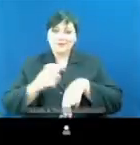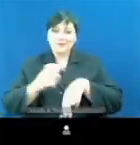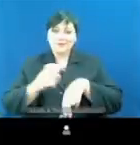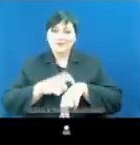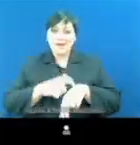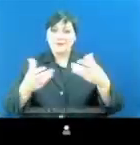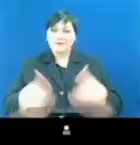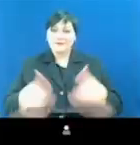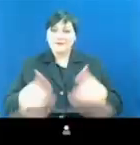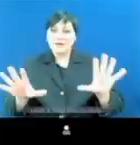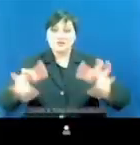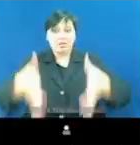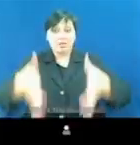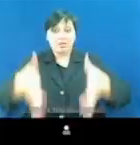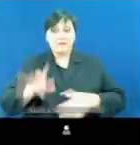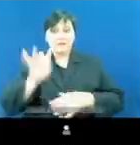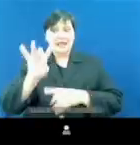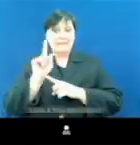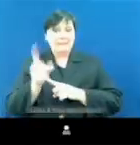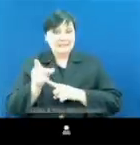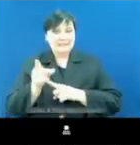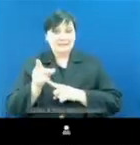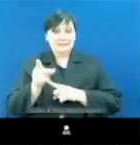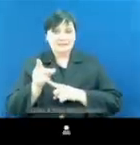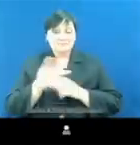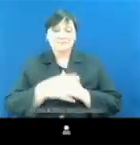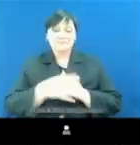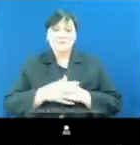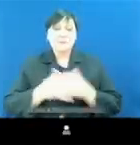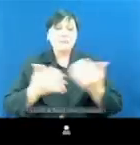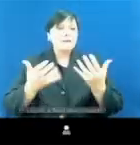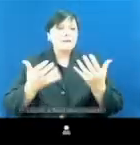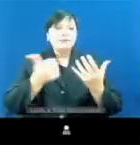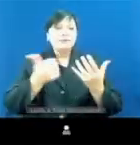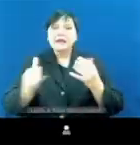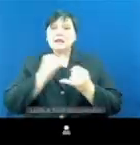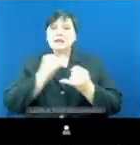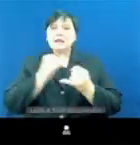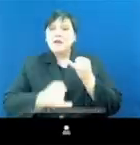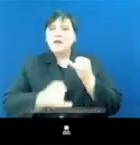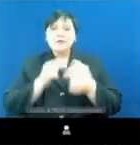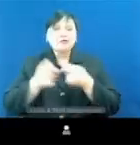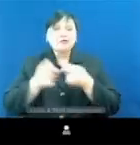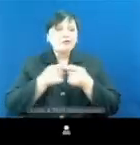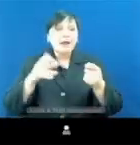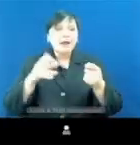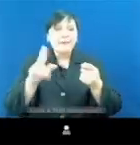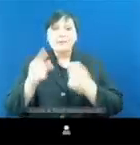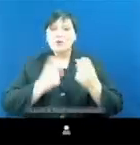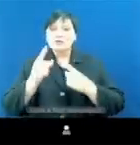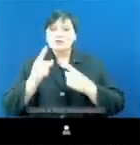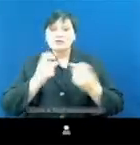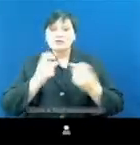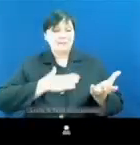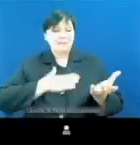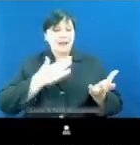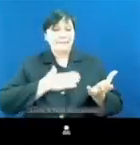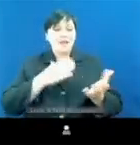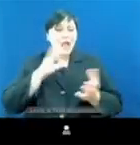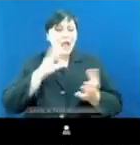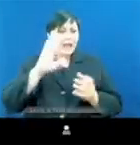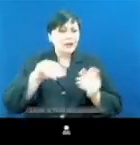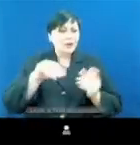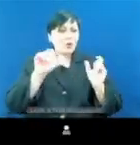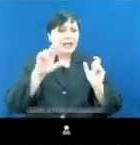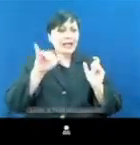have 8 minutes left. If there are any final questions, I'm happy to take them. I know that Carrie White needs a few